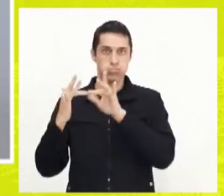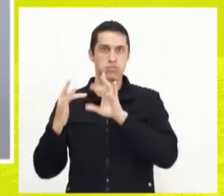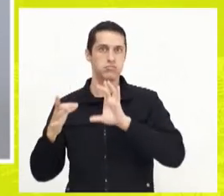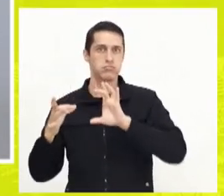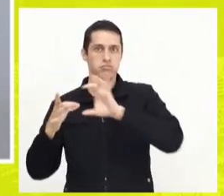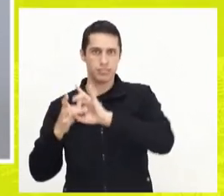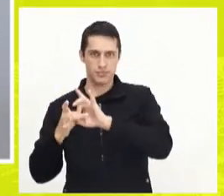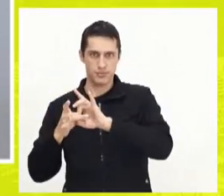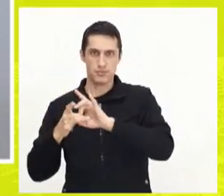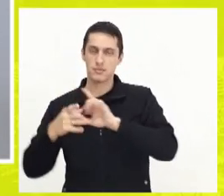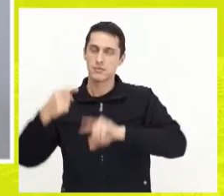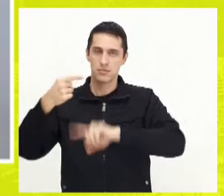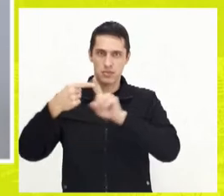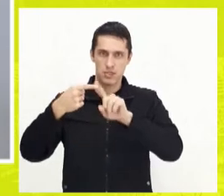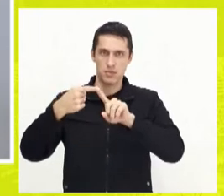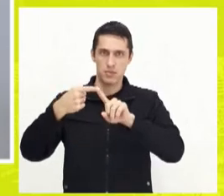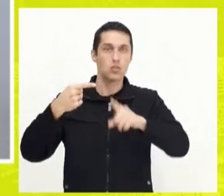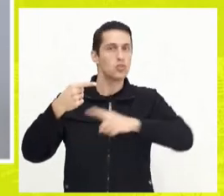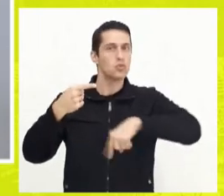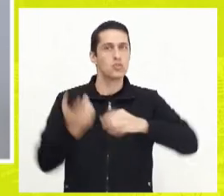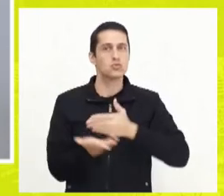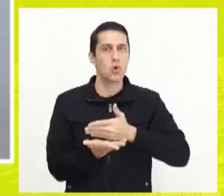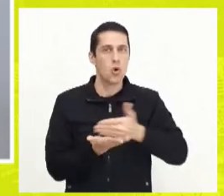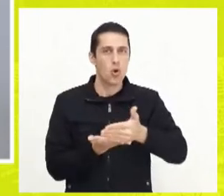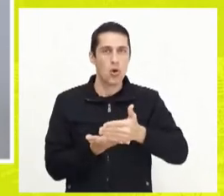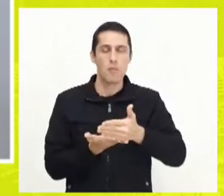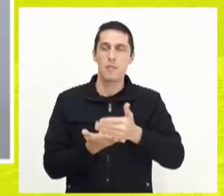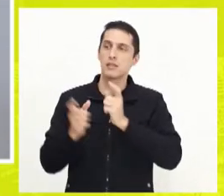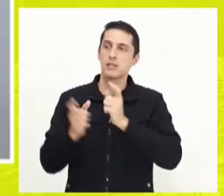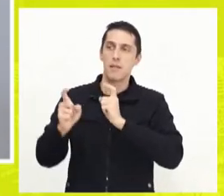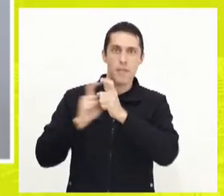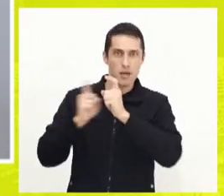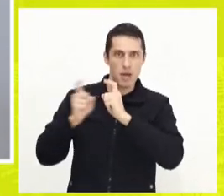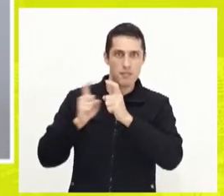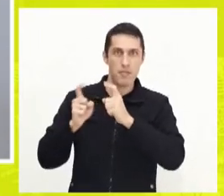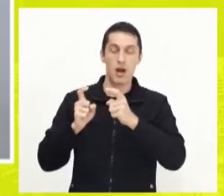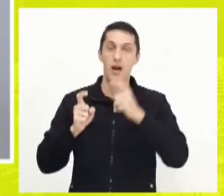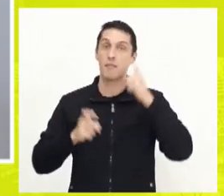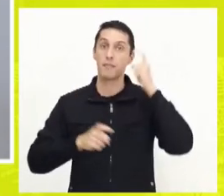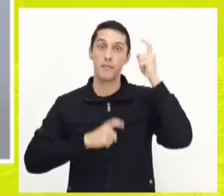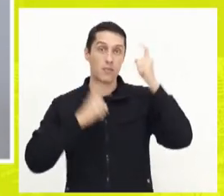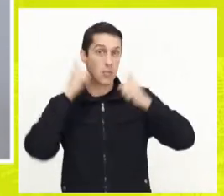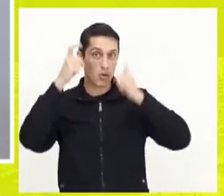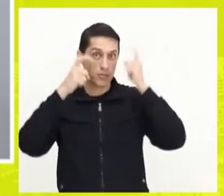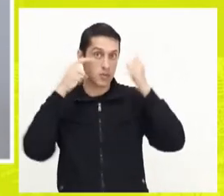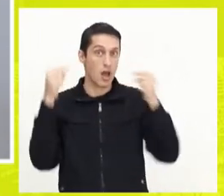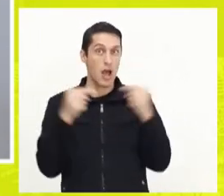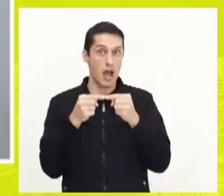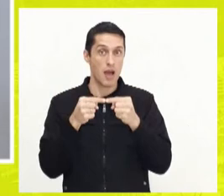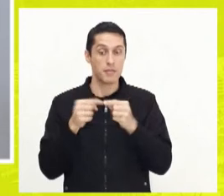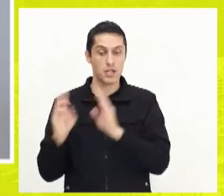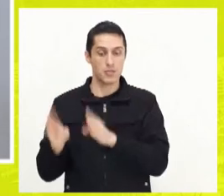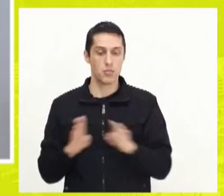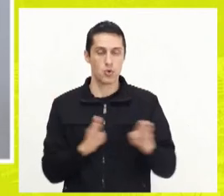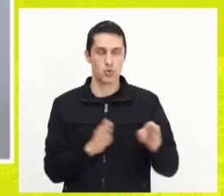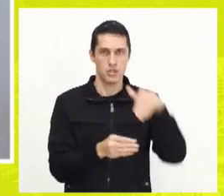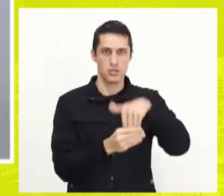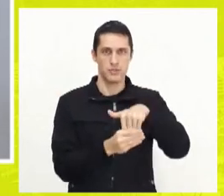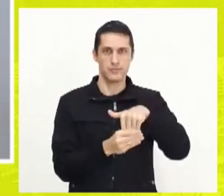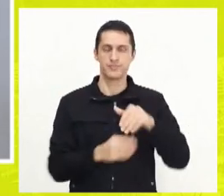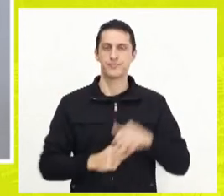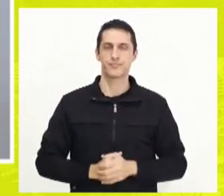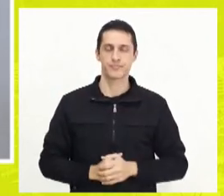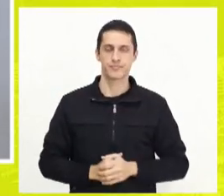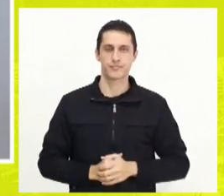contact it's a first thing for us to debate our concerns regarding the electoral process